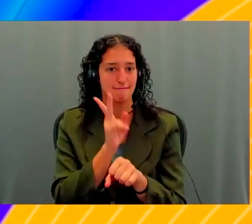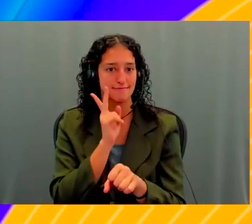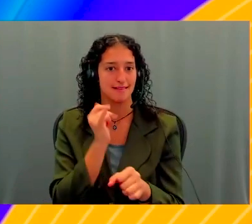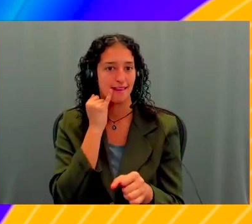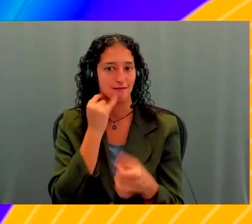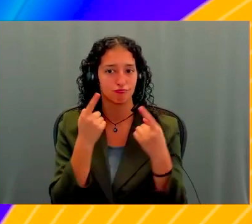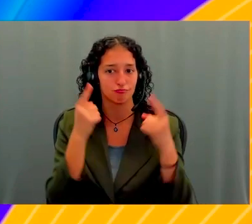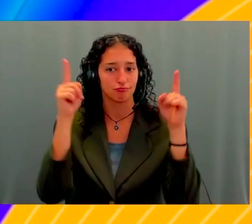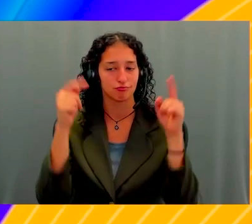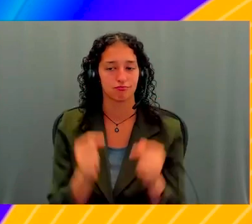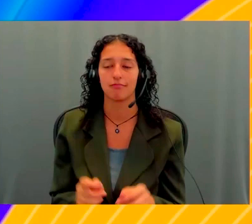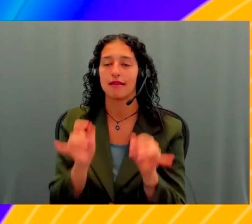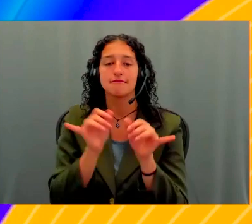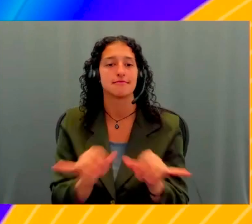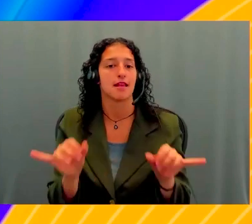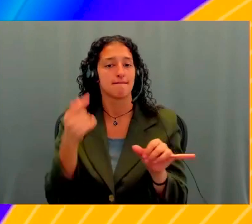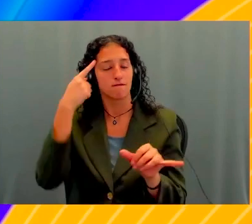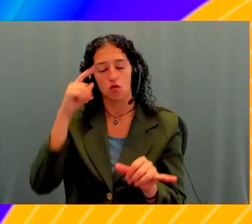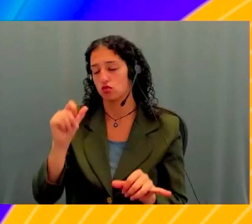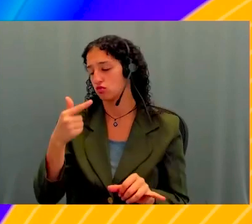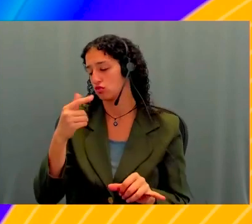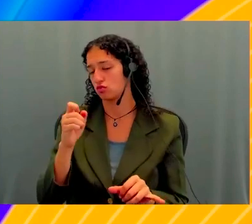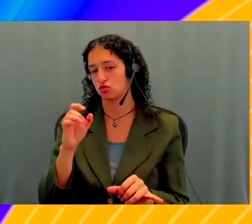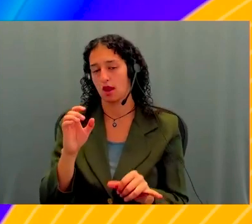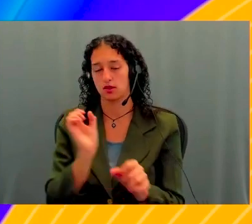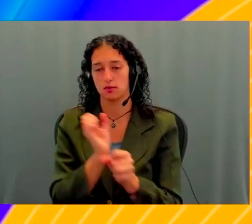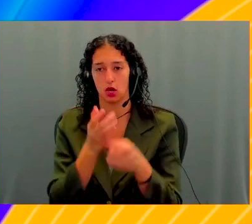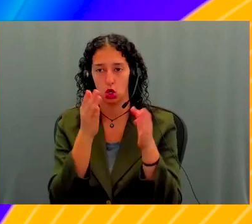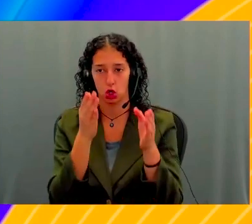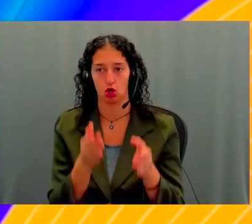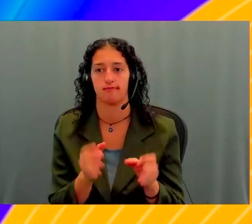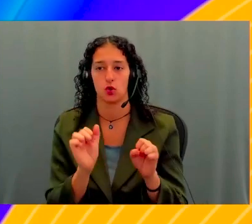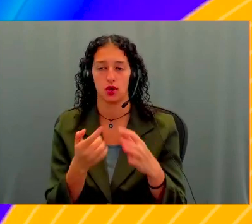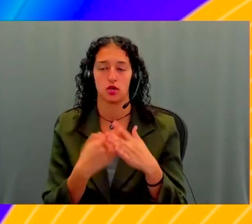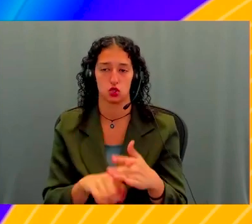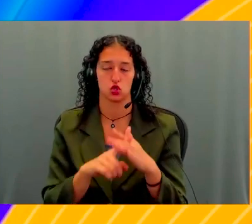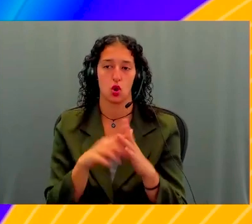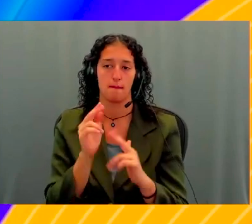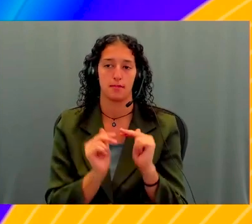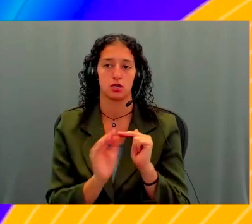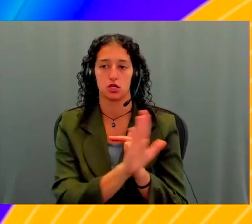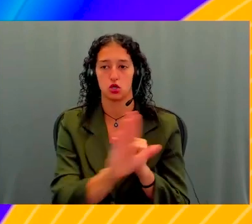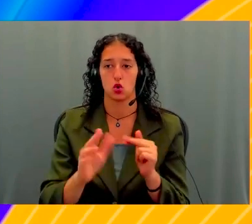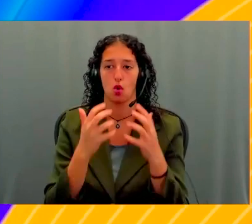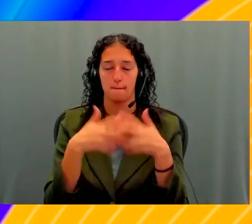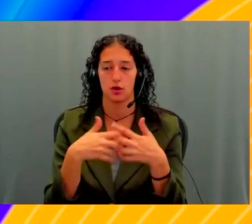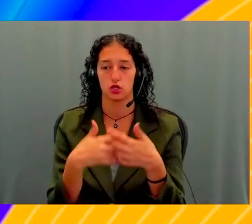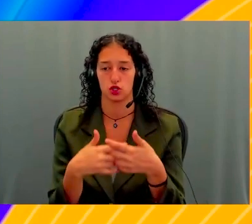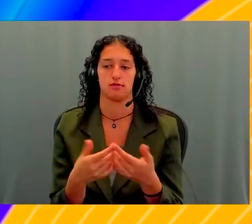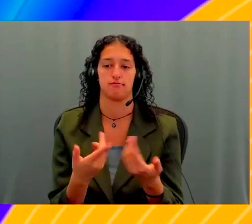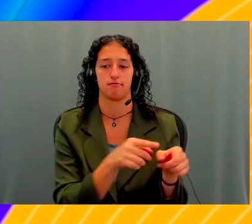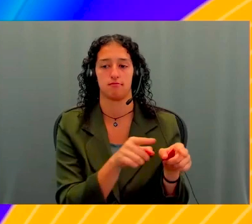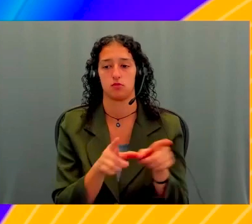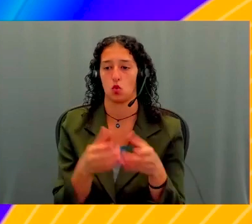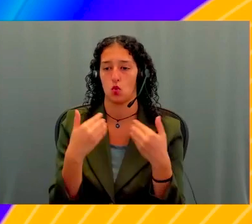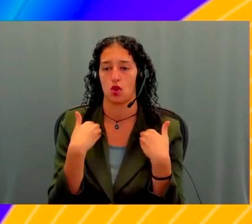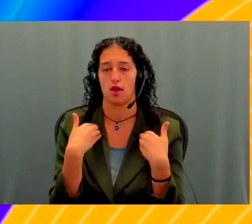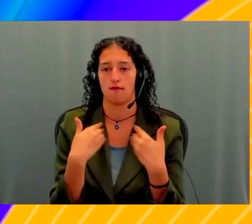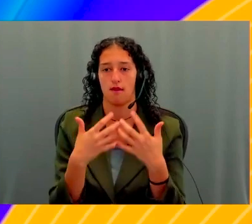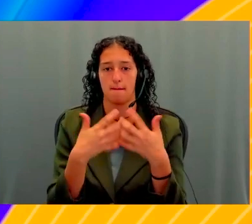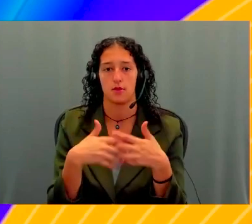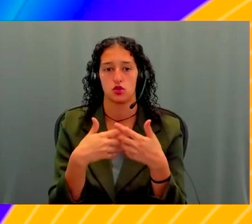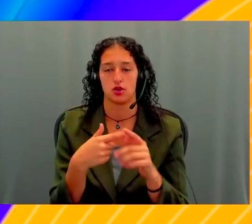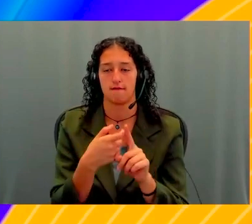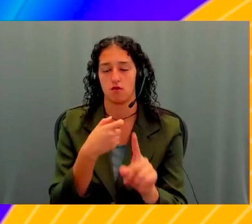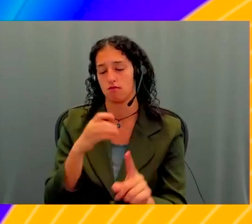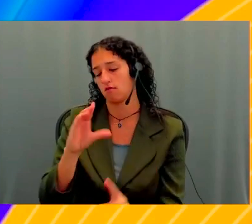same goes for SageMaker. You can get started building your own machine learning models. We also have SageMaker Canvas, which is a no-code, low-code